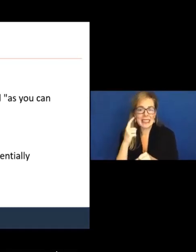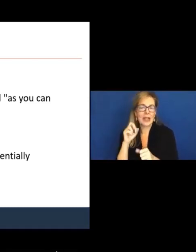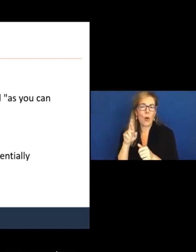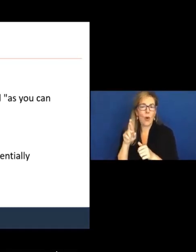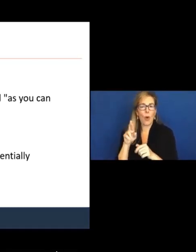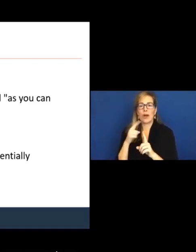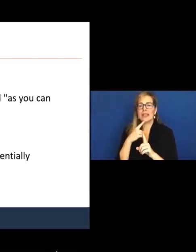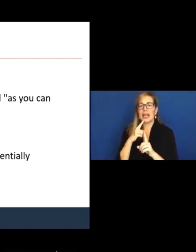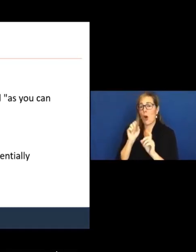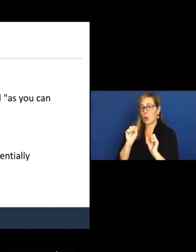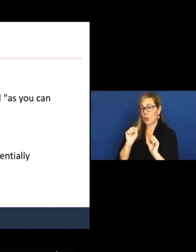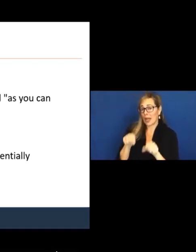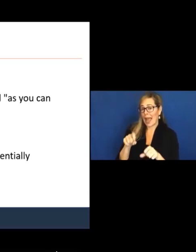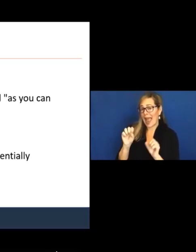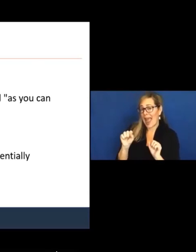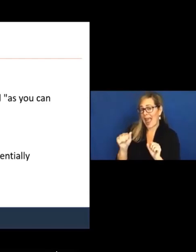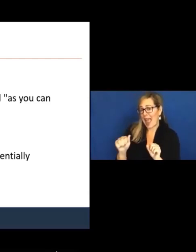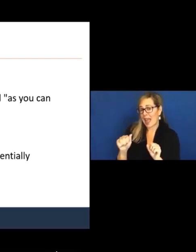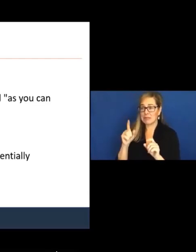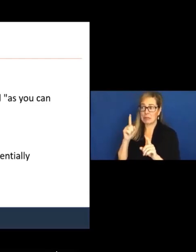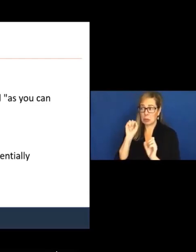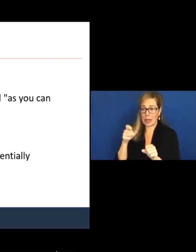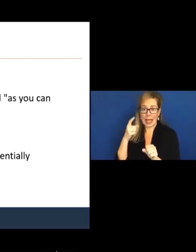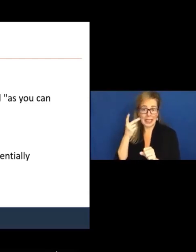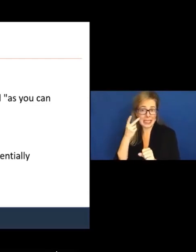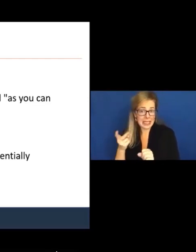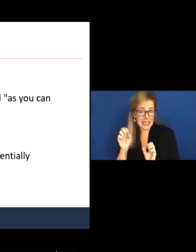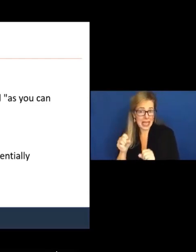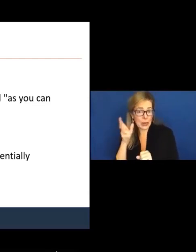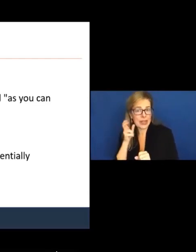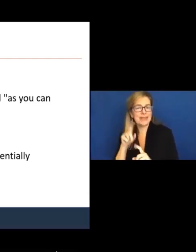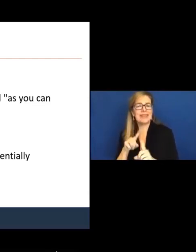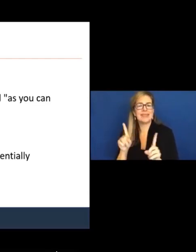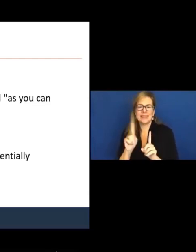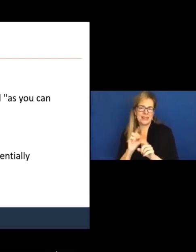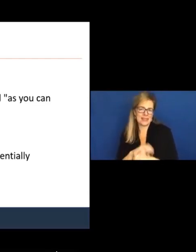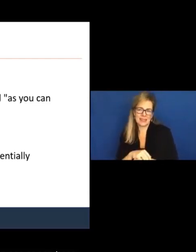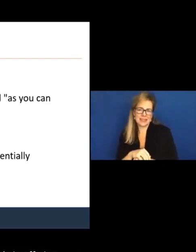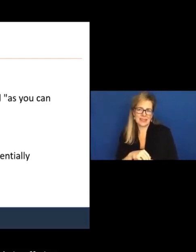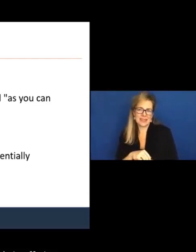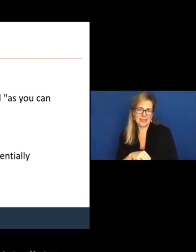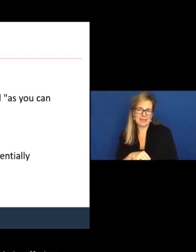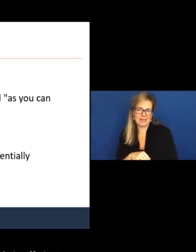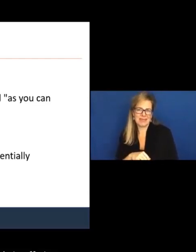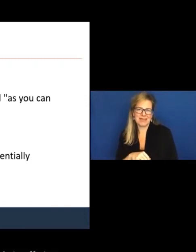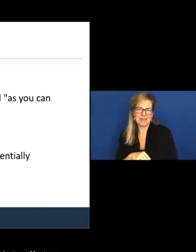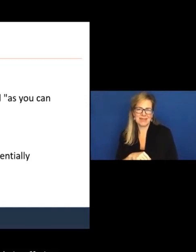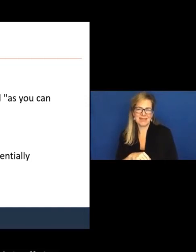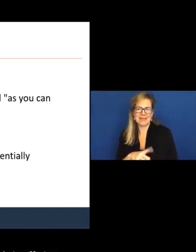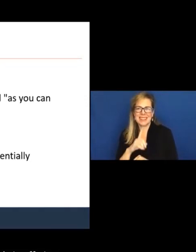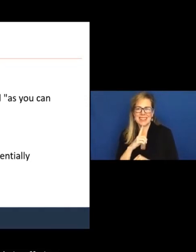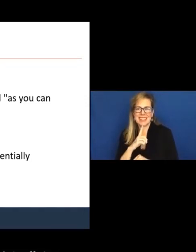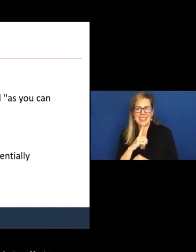necessary. People who can see or can hear know that they can. And it makes you sound rather a